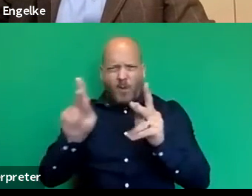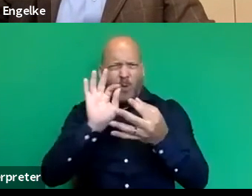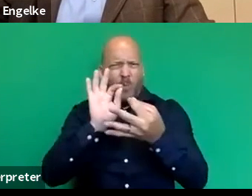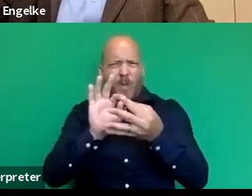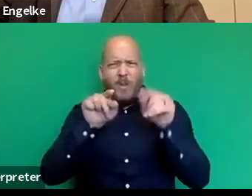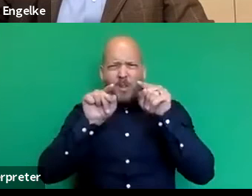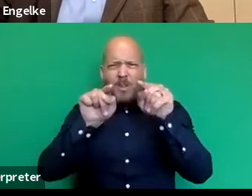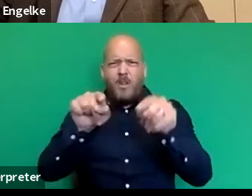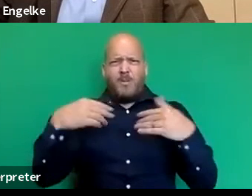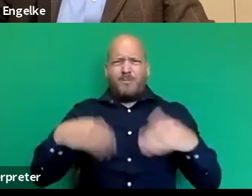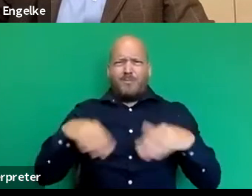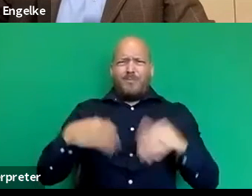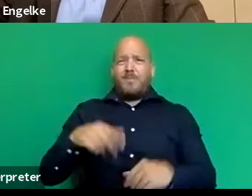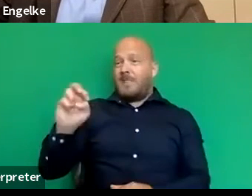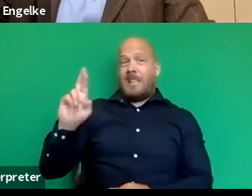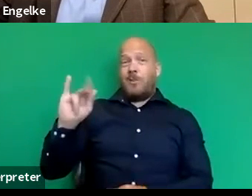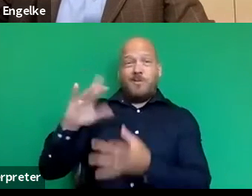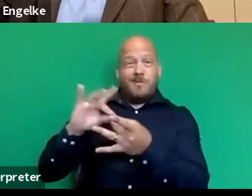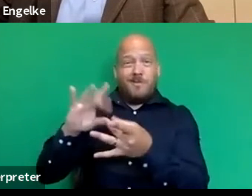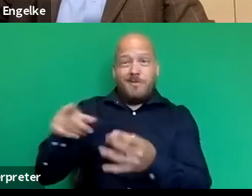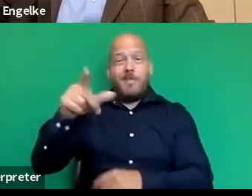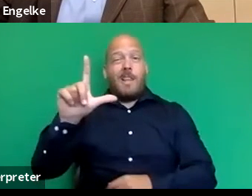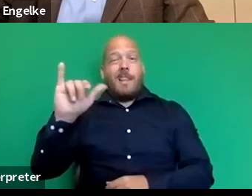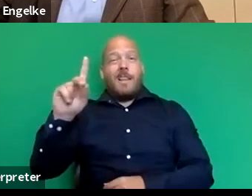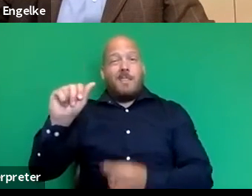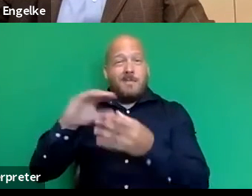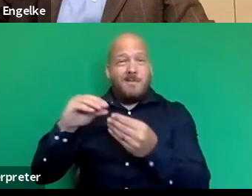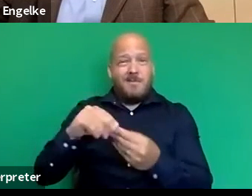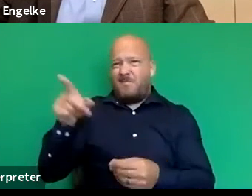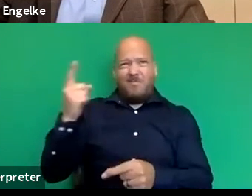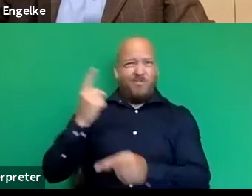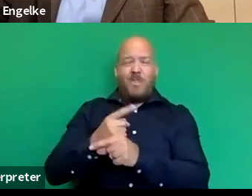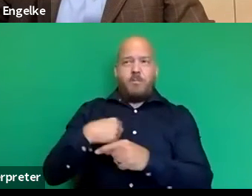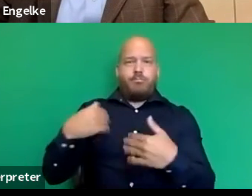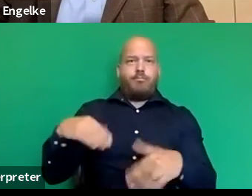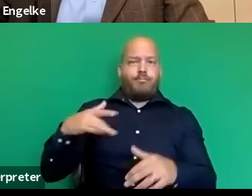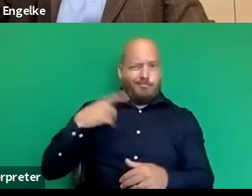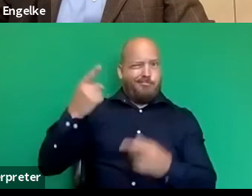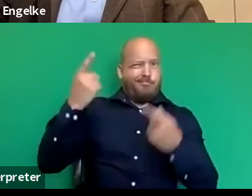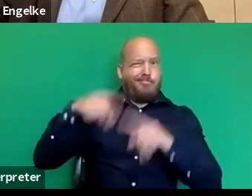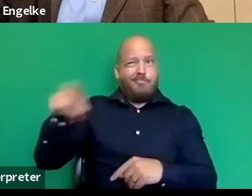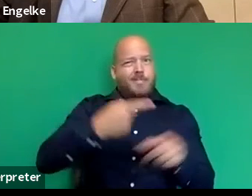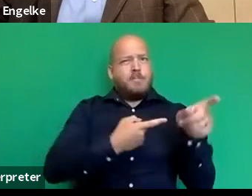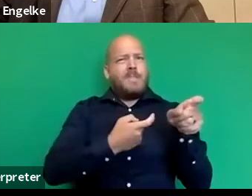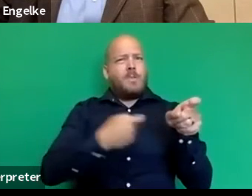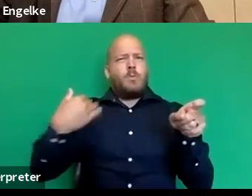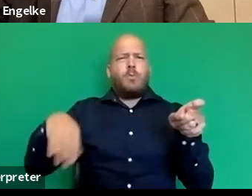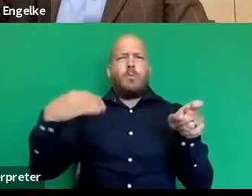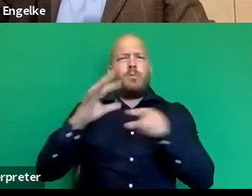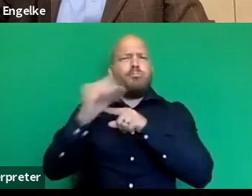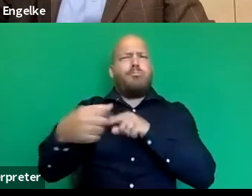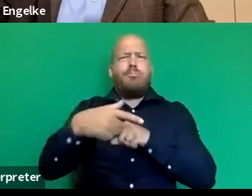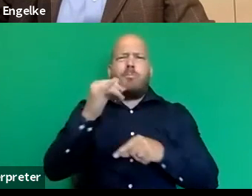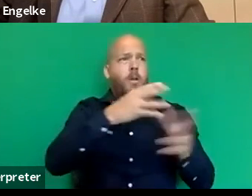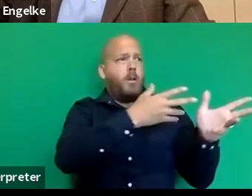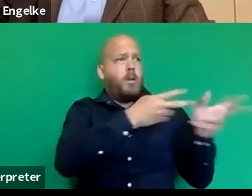speed, that it's verbatim, the consistency. Where ASR sometimes falls short is